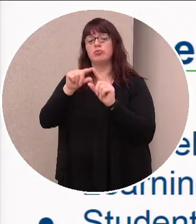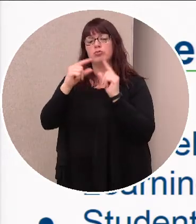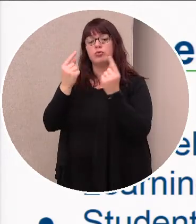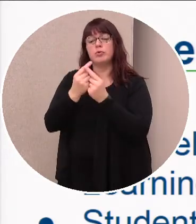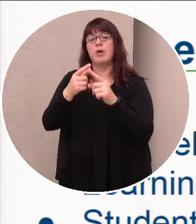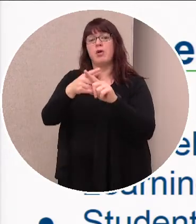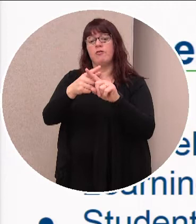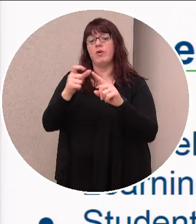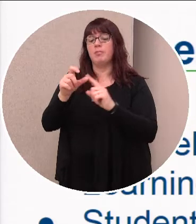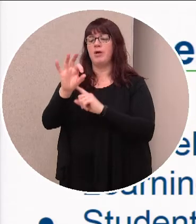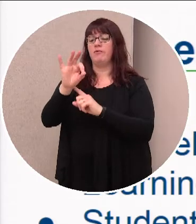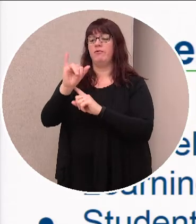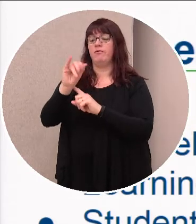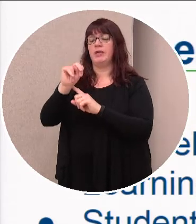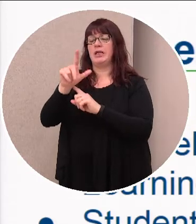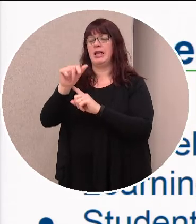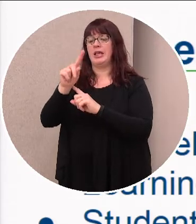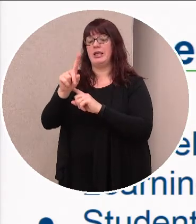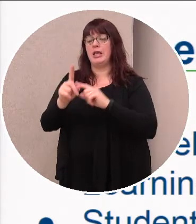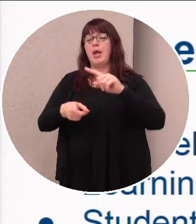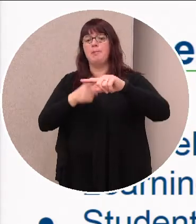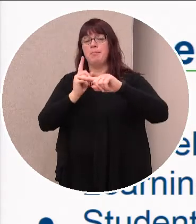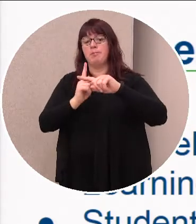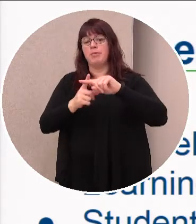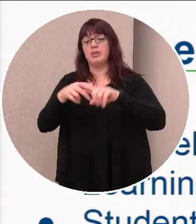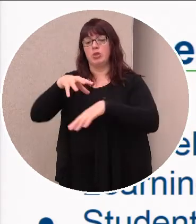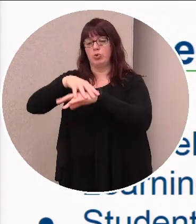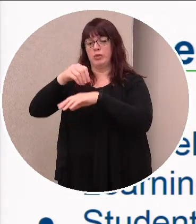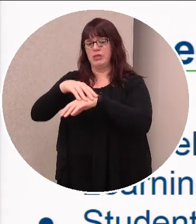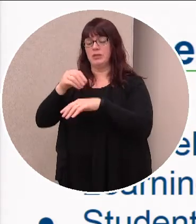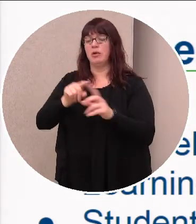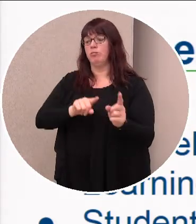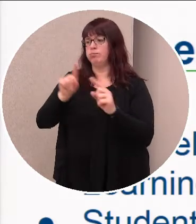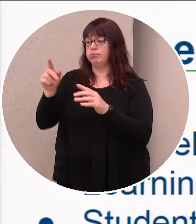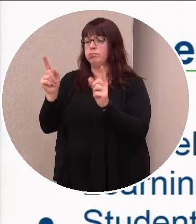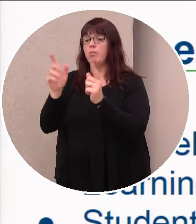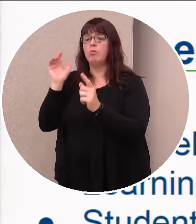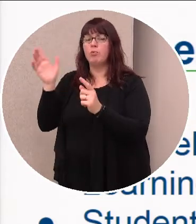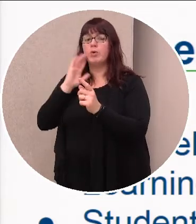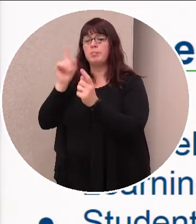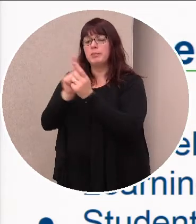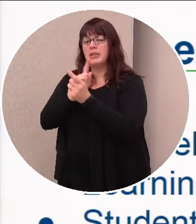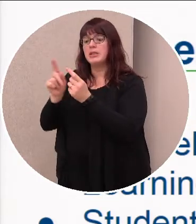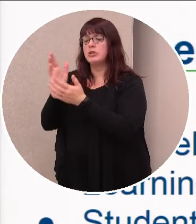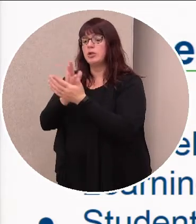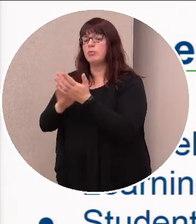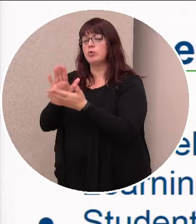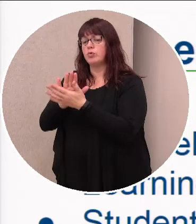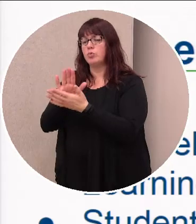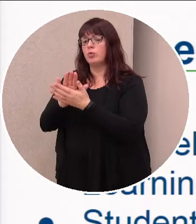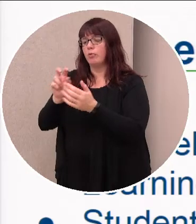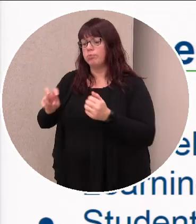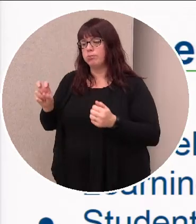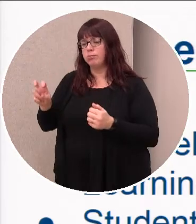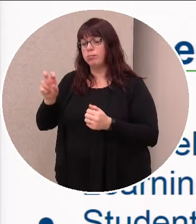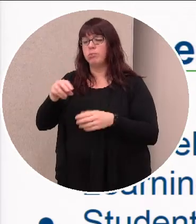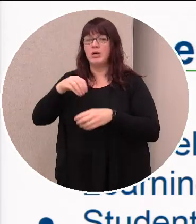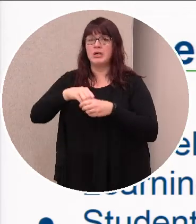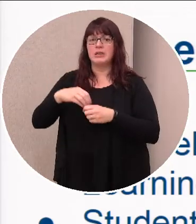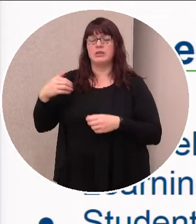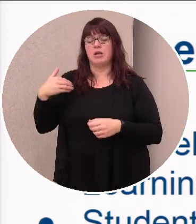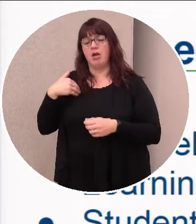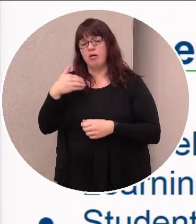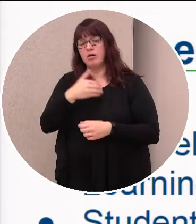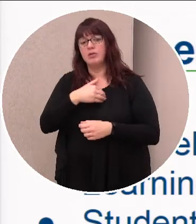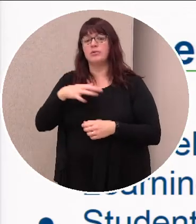by Georgina to participate with their lead and visit a few schools over a couple of days and try to